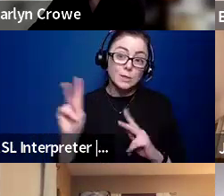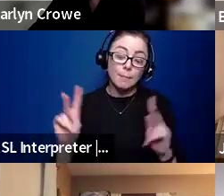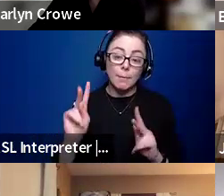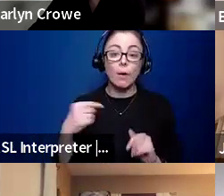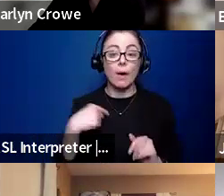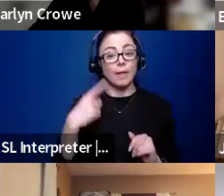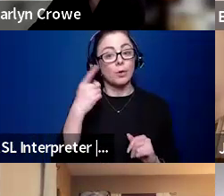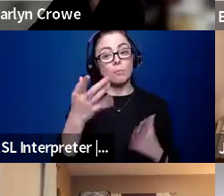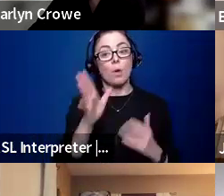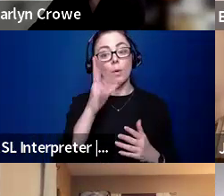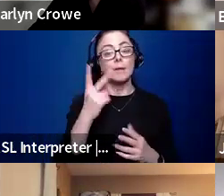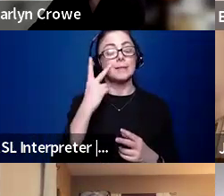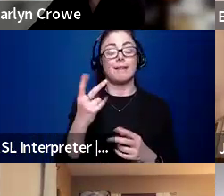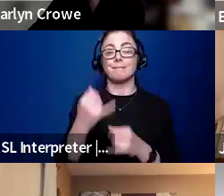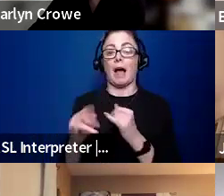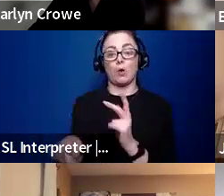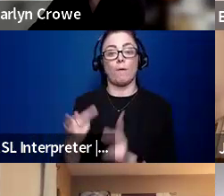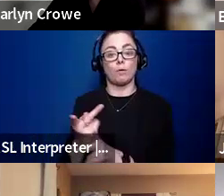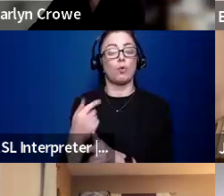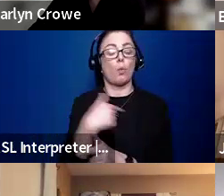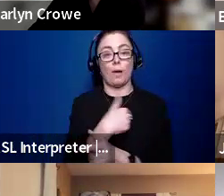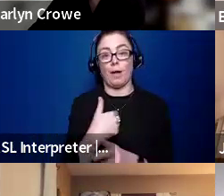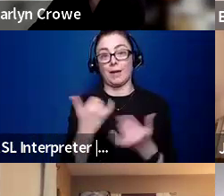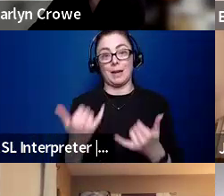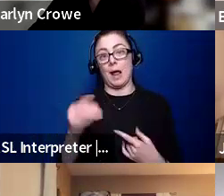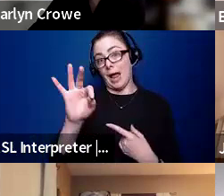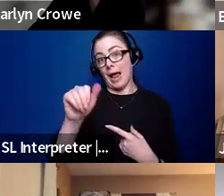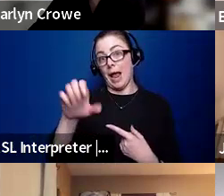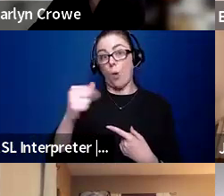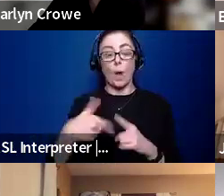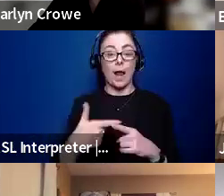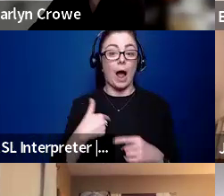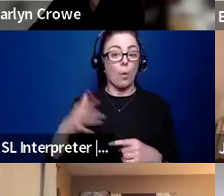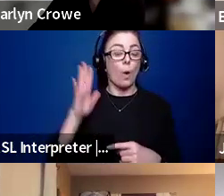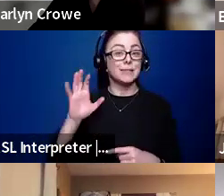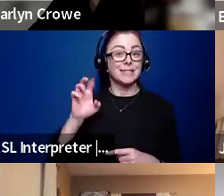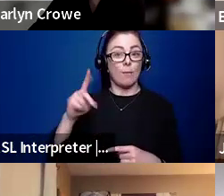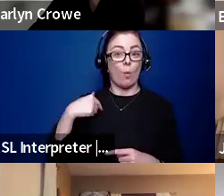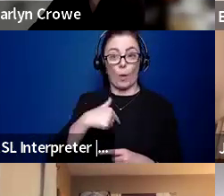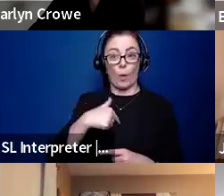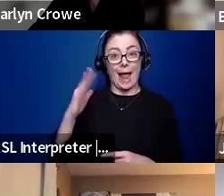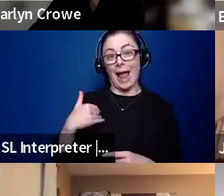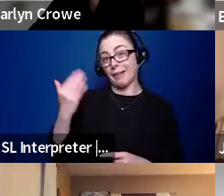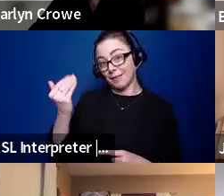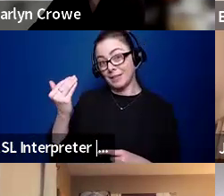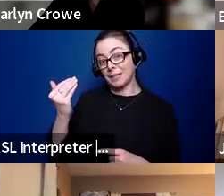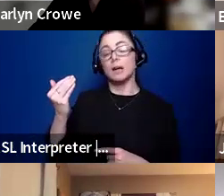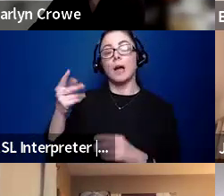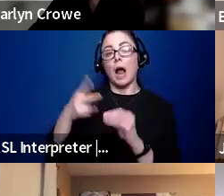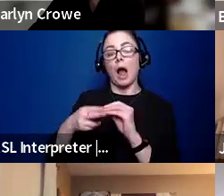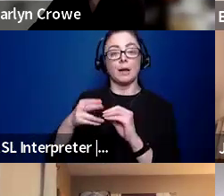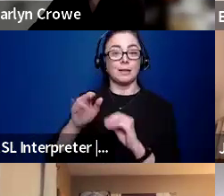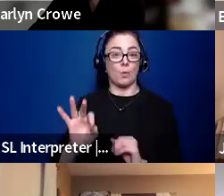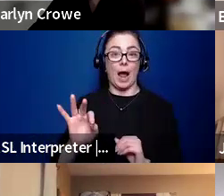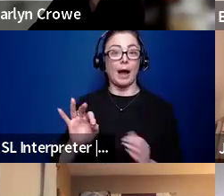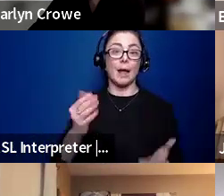a final version where we have 9 AEAs now. When I was the executive director, we had 15. We cut down to 9. And I think you may see